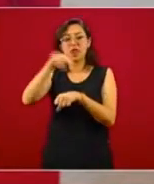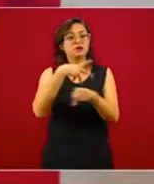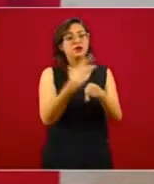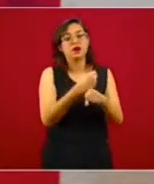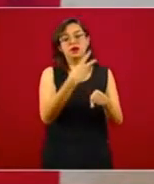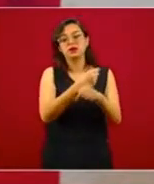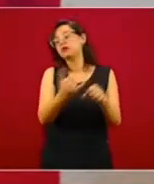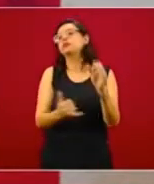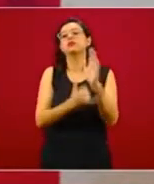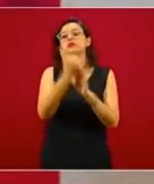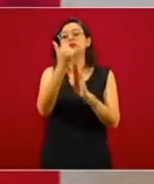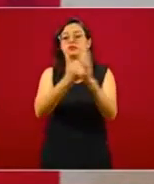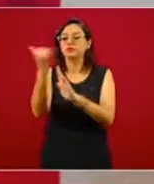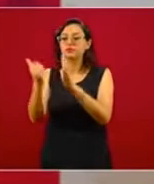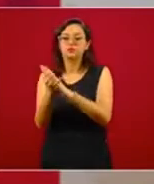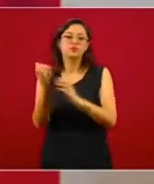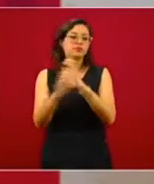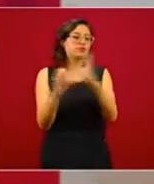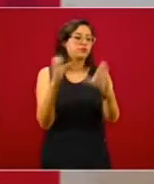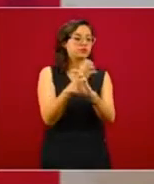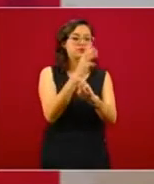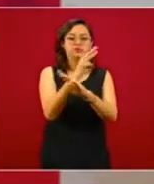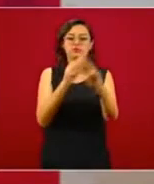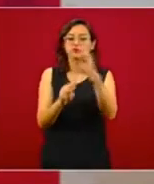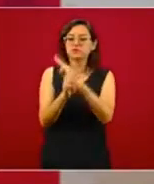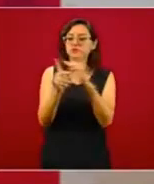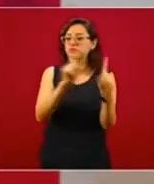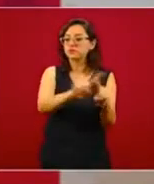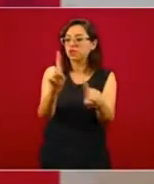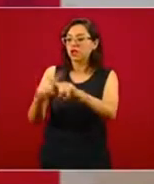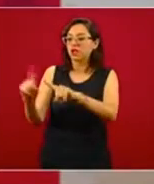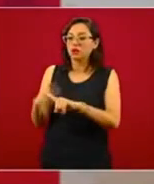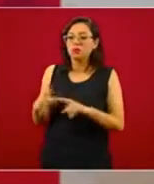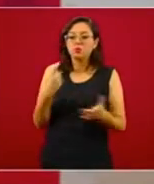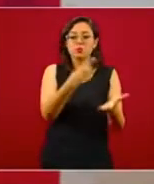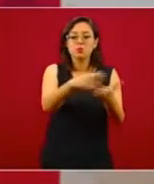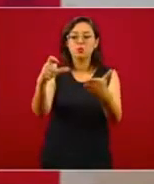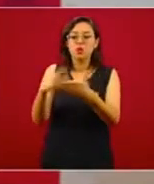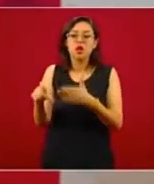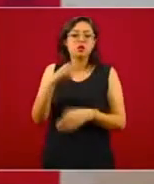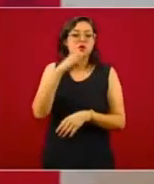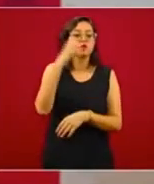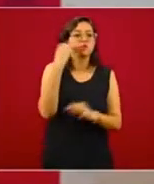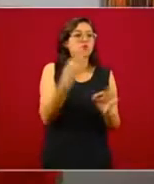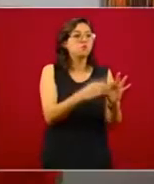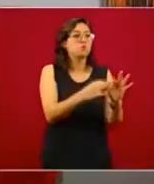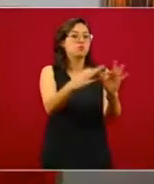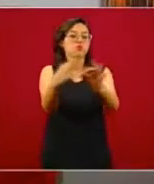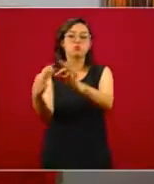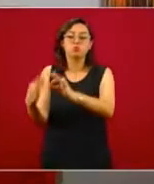improve their infrastructure, improve their gear, and to keep up and